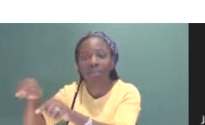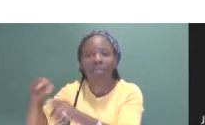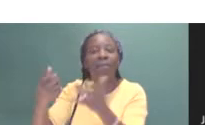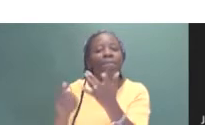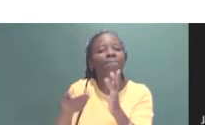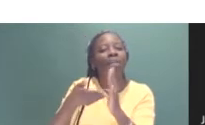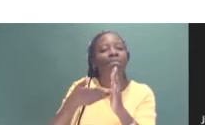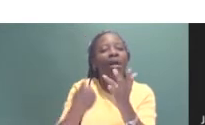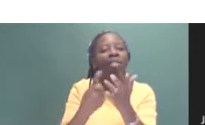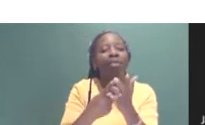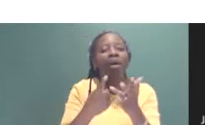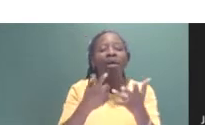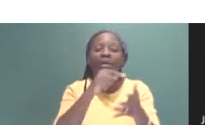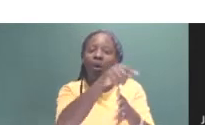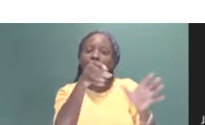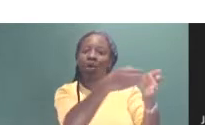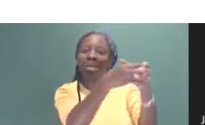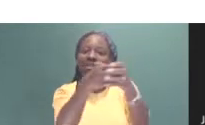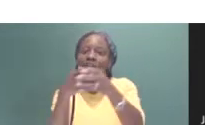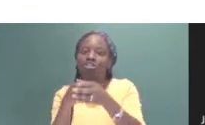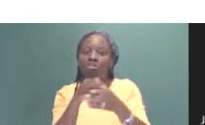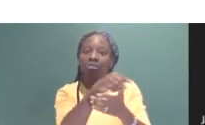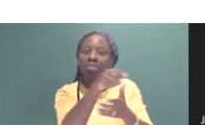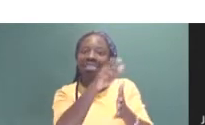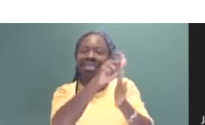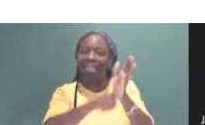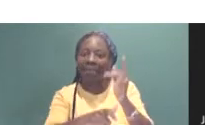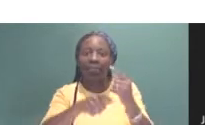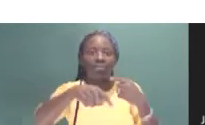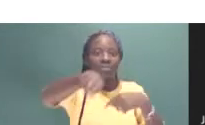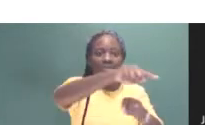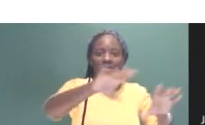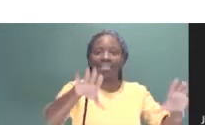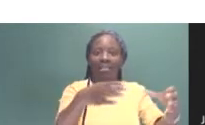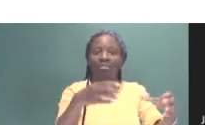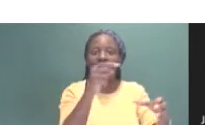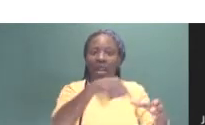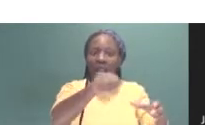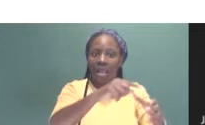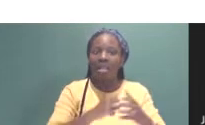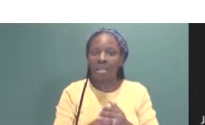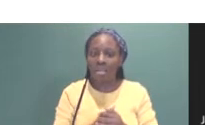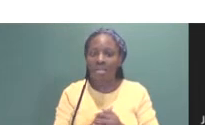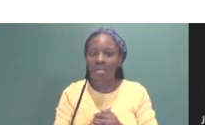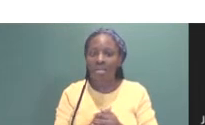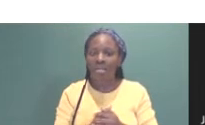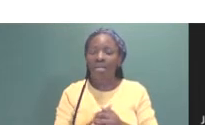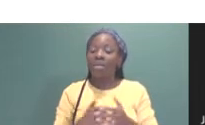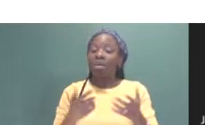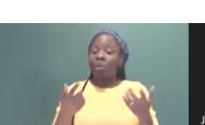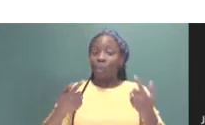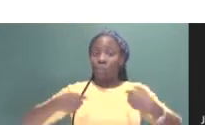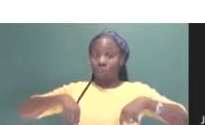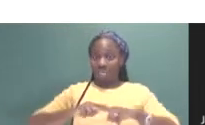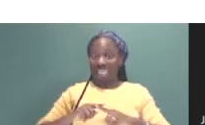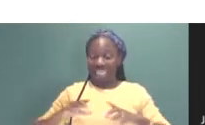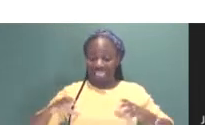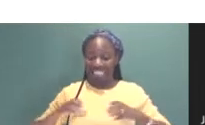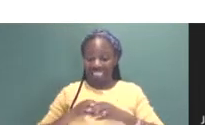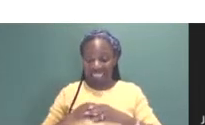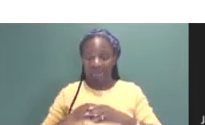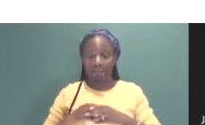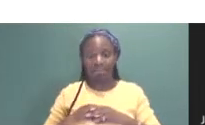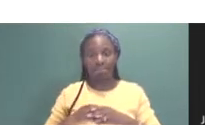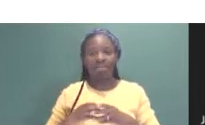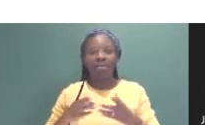organizations within the disability sector. So we basically did in a sense, almost